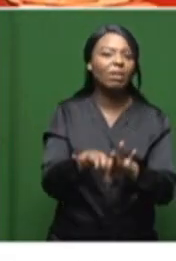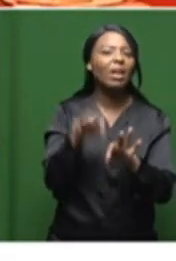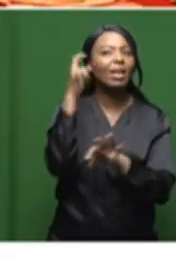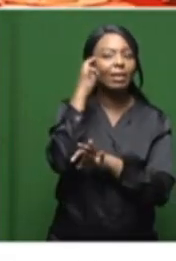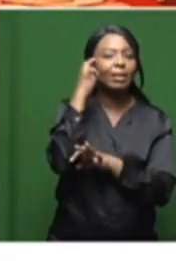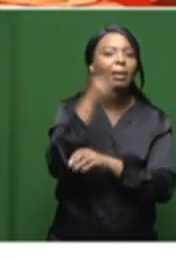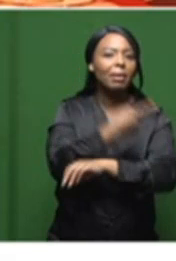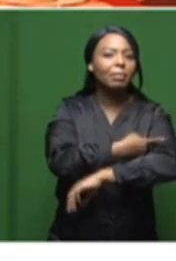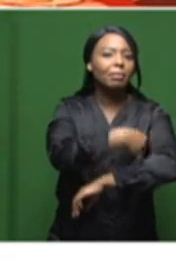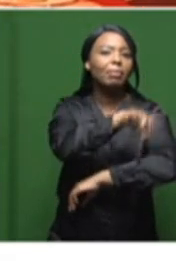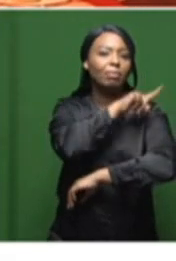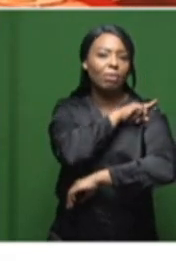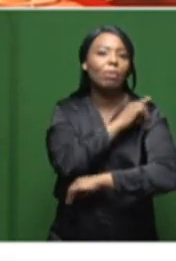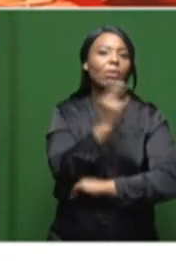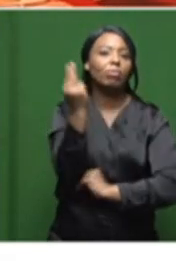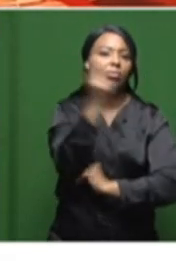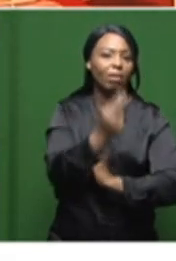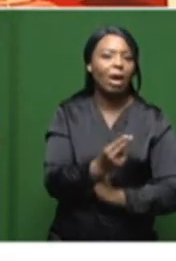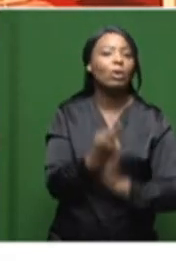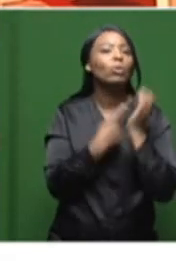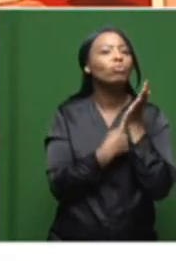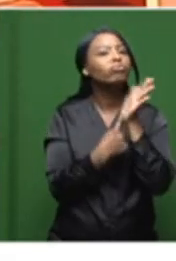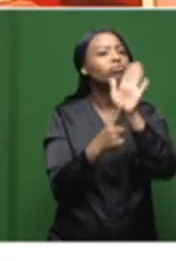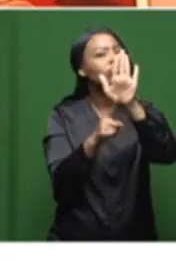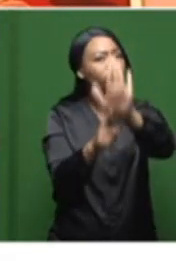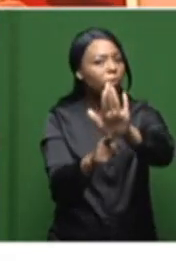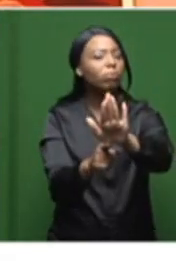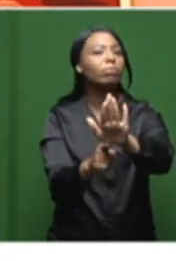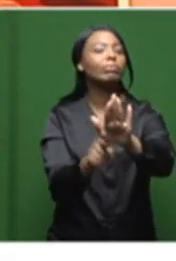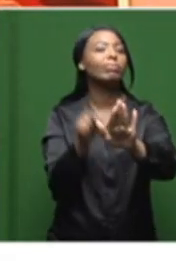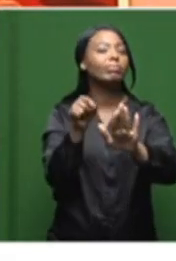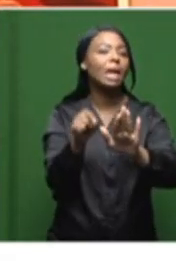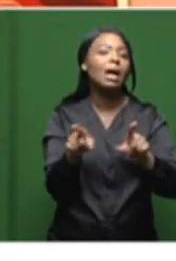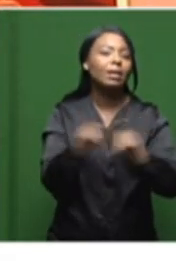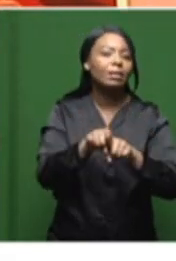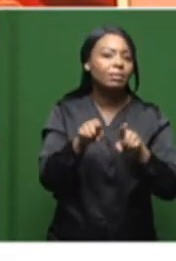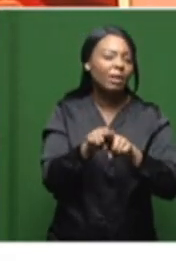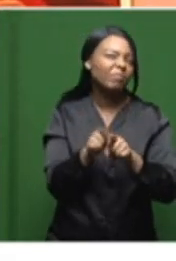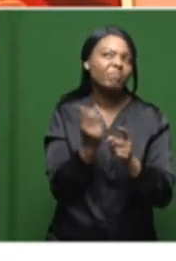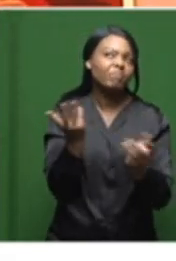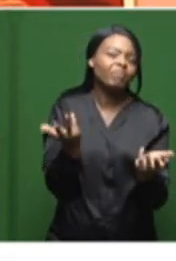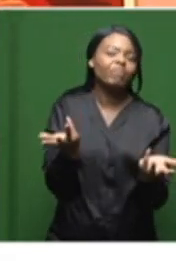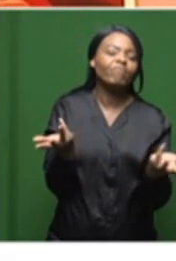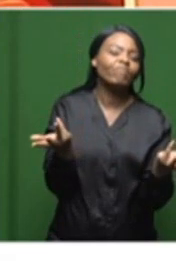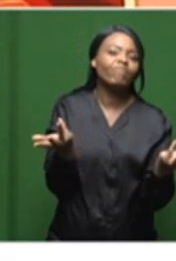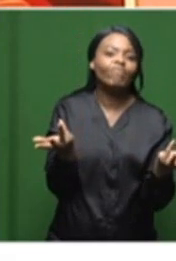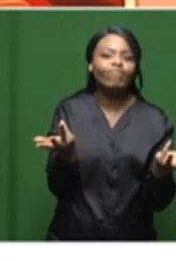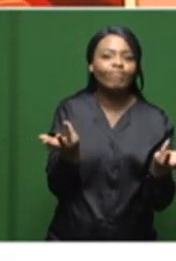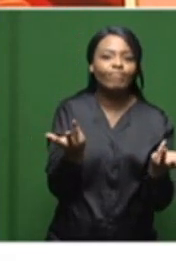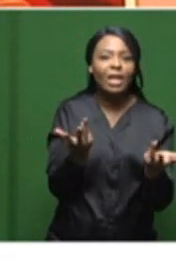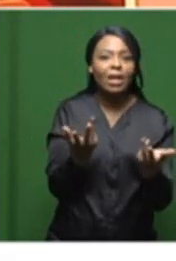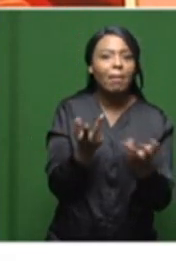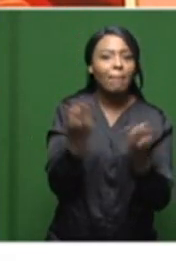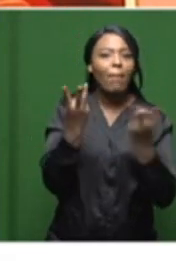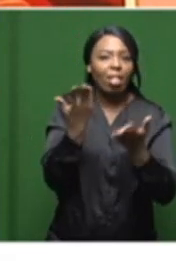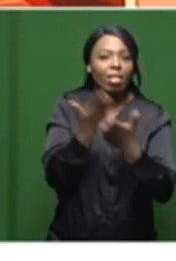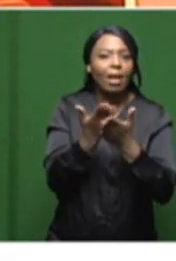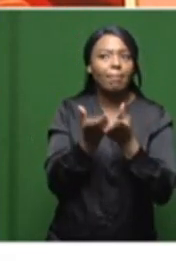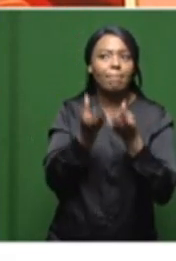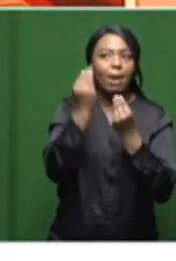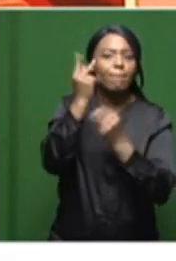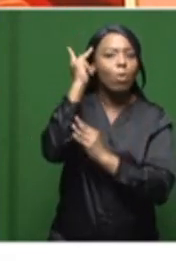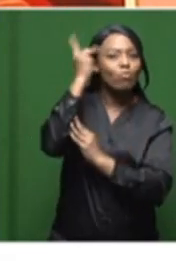able to highlight and, yeah, and just empower people.